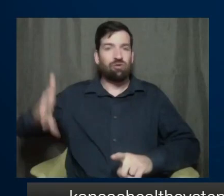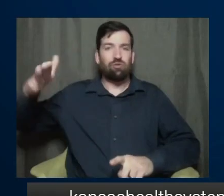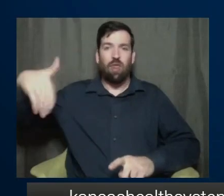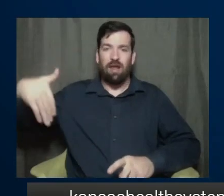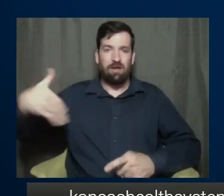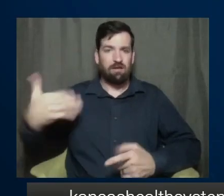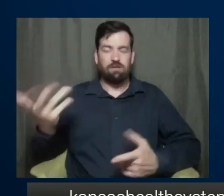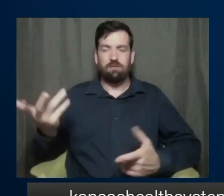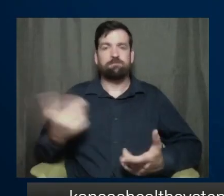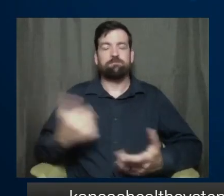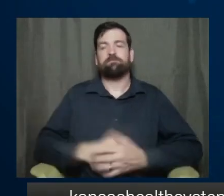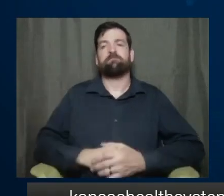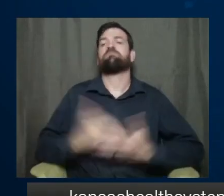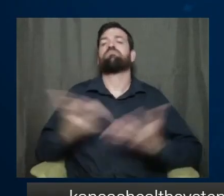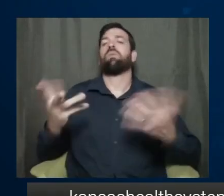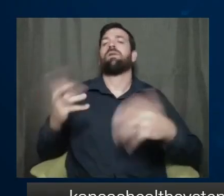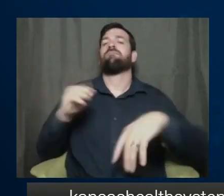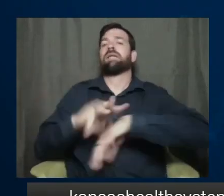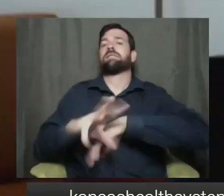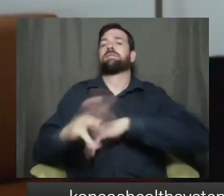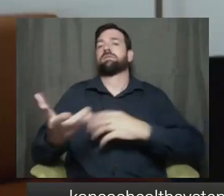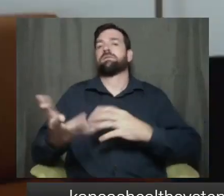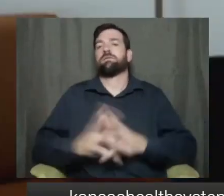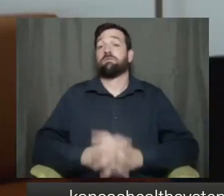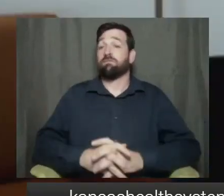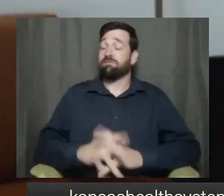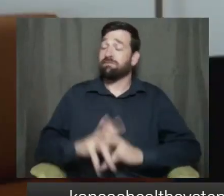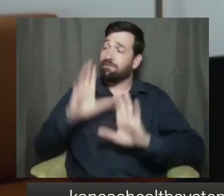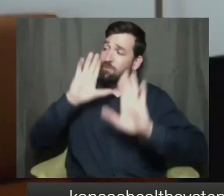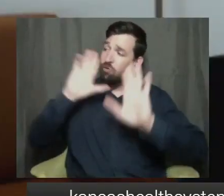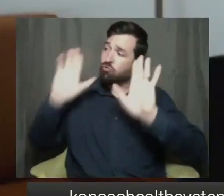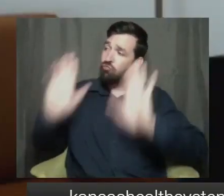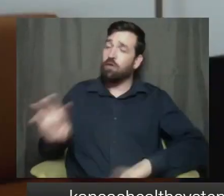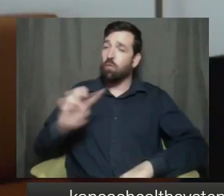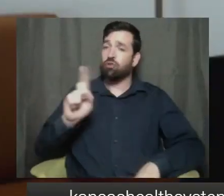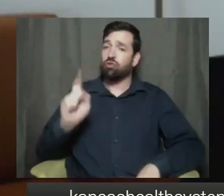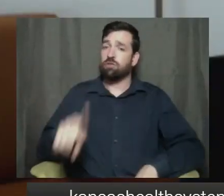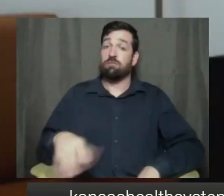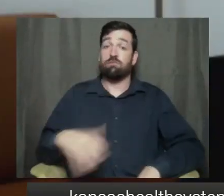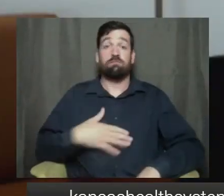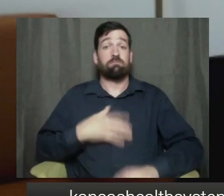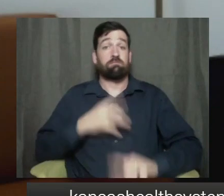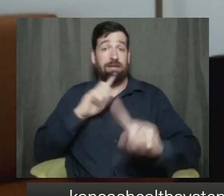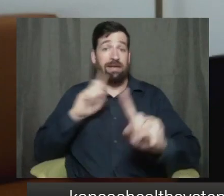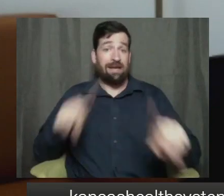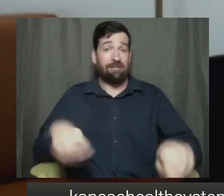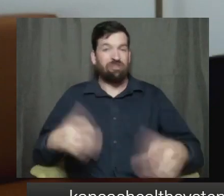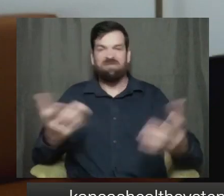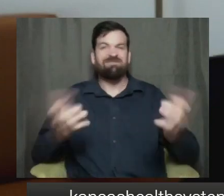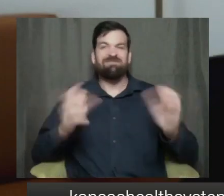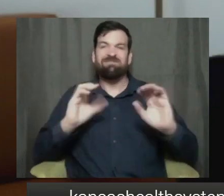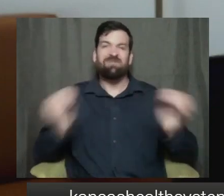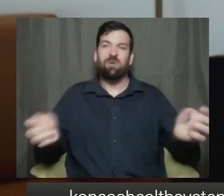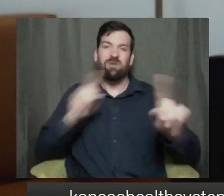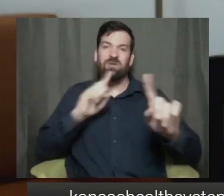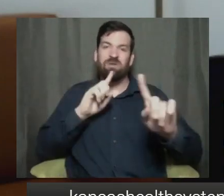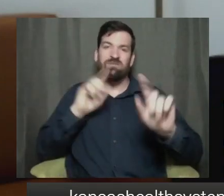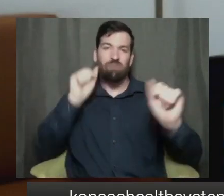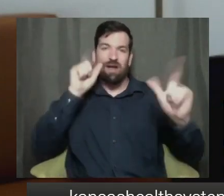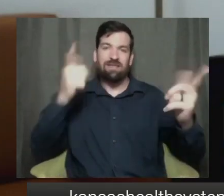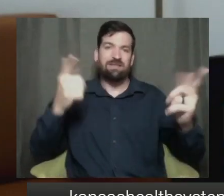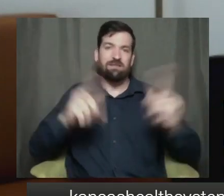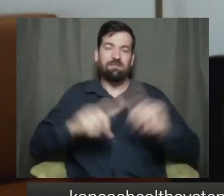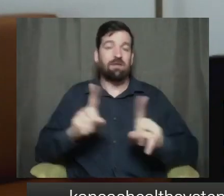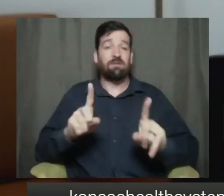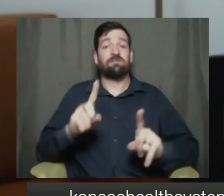them, or what advice would you have? That's a great question. And my answer may come as no surprise, but really eating